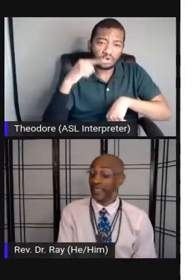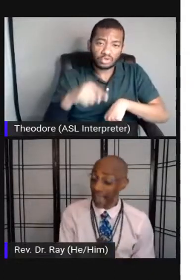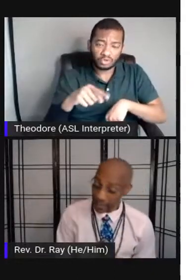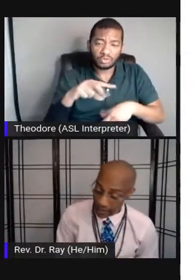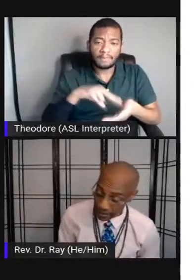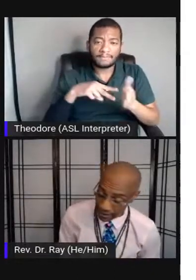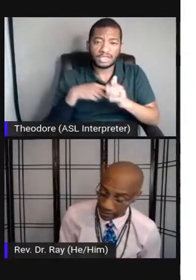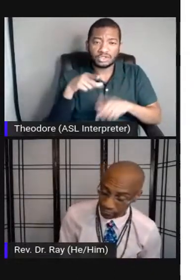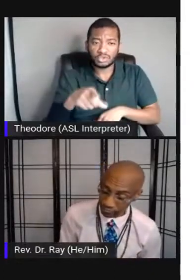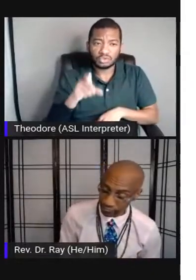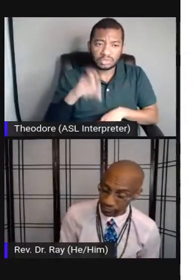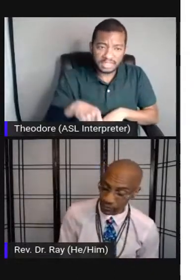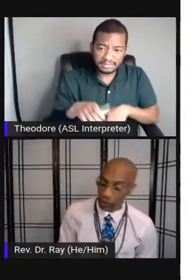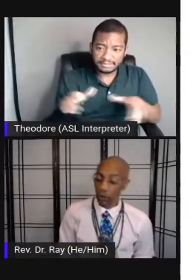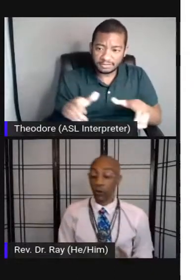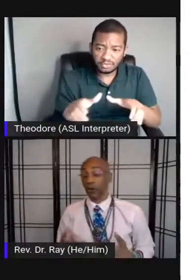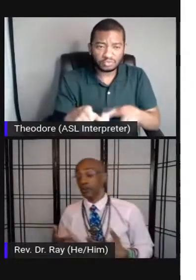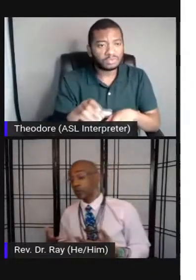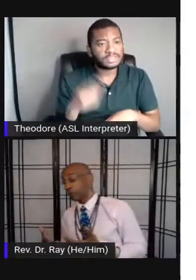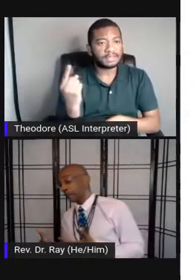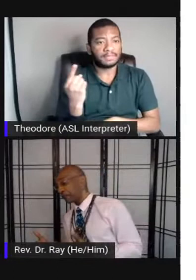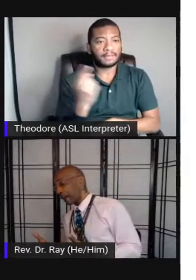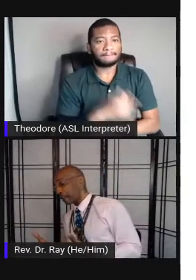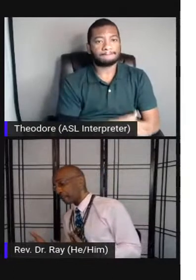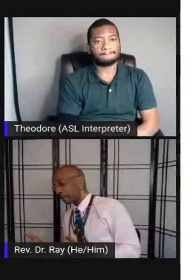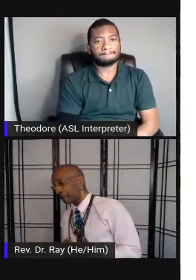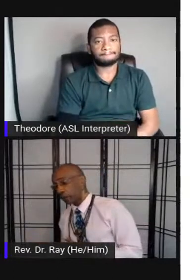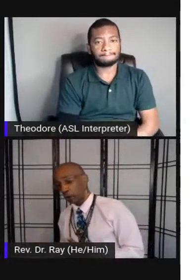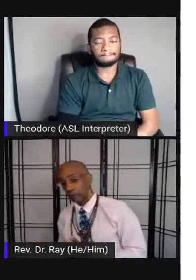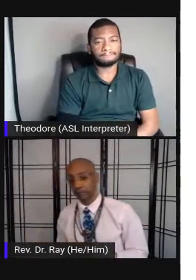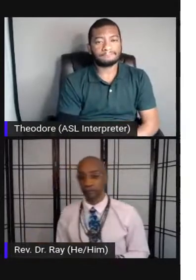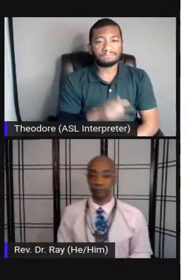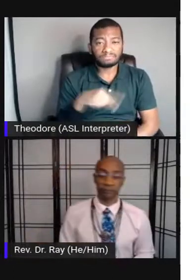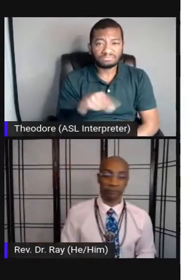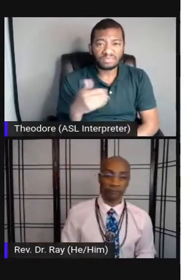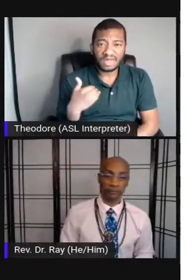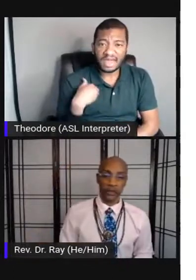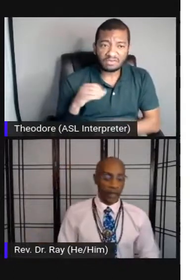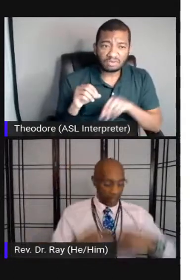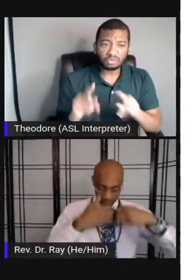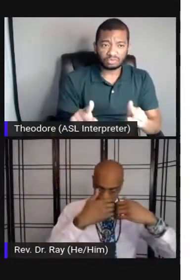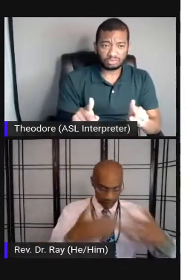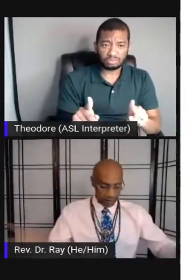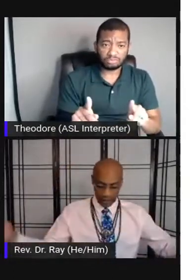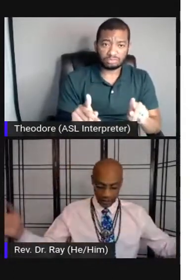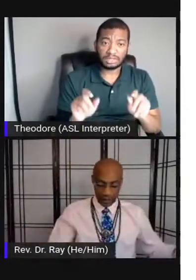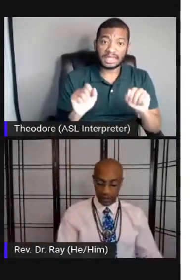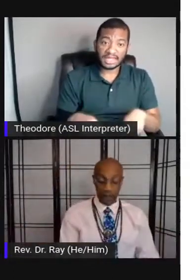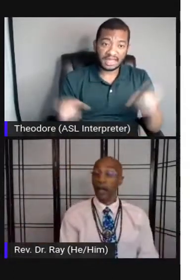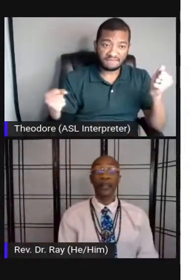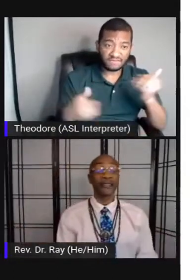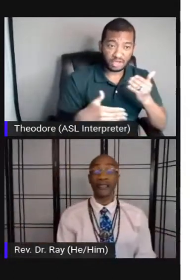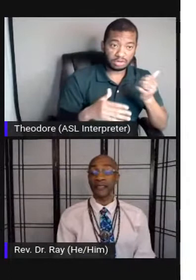fear less or to be faithful. And this